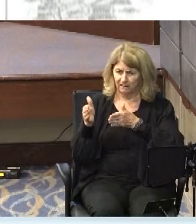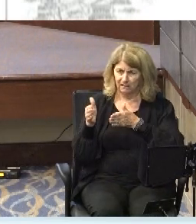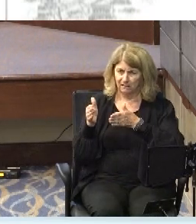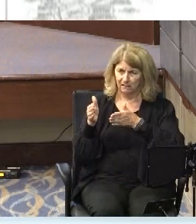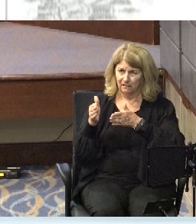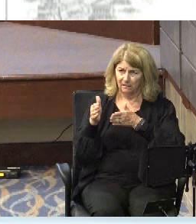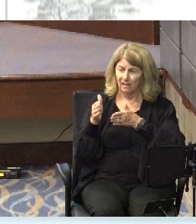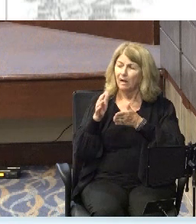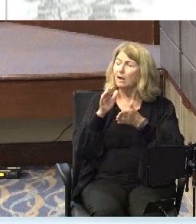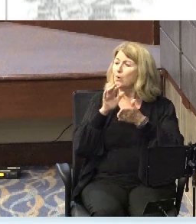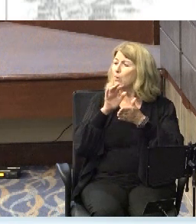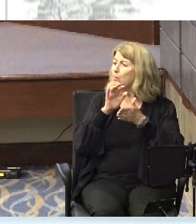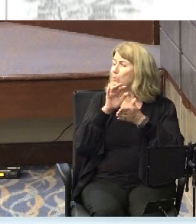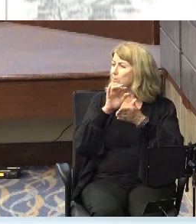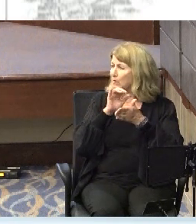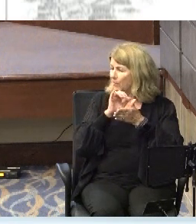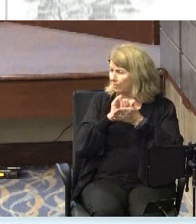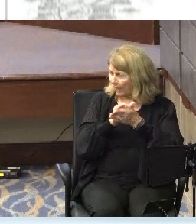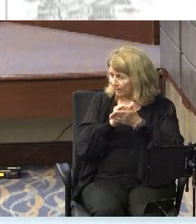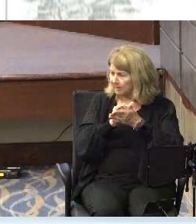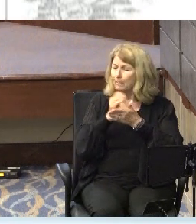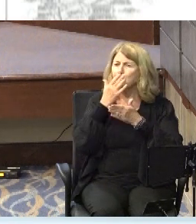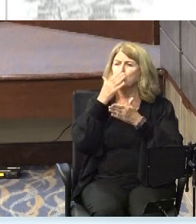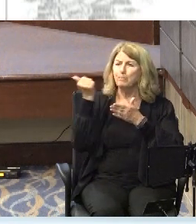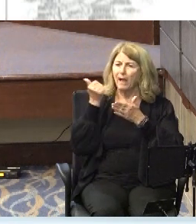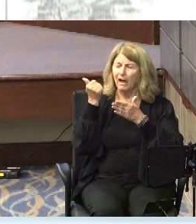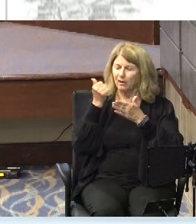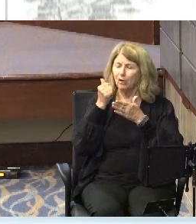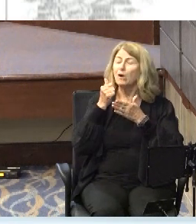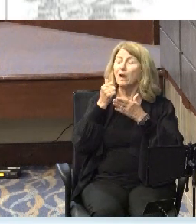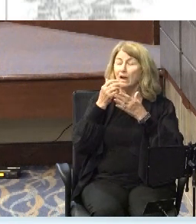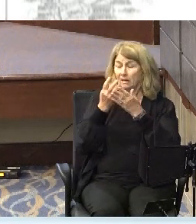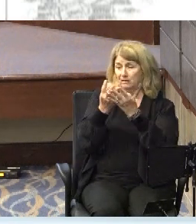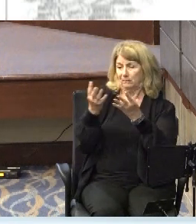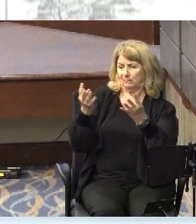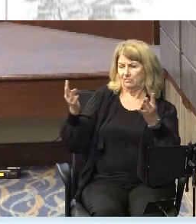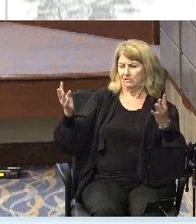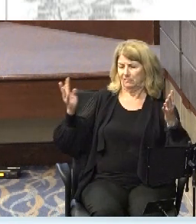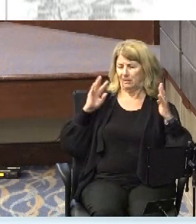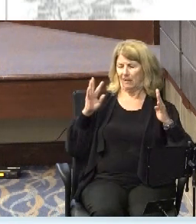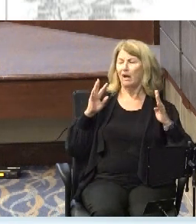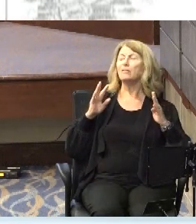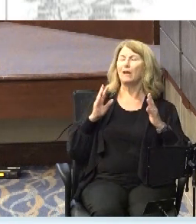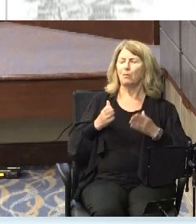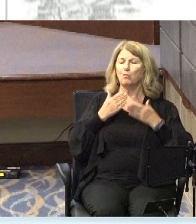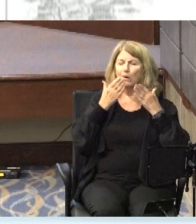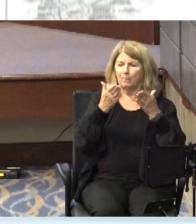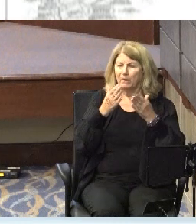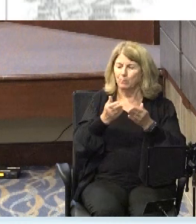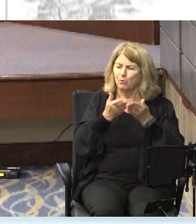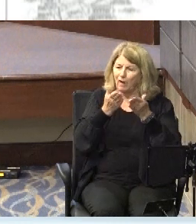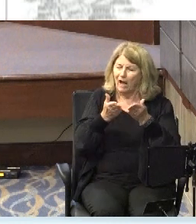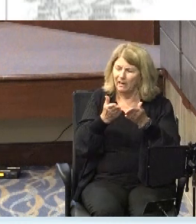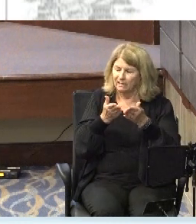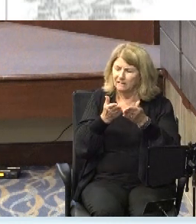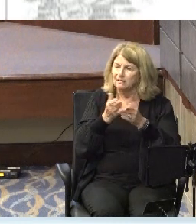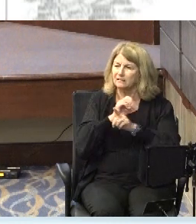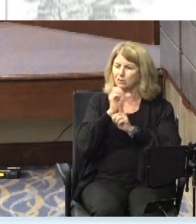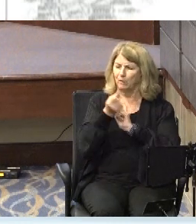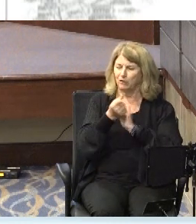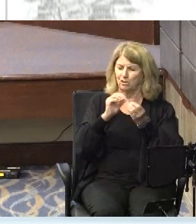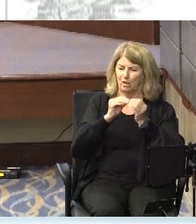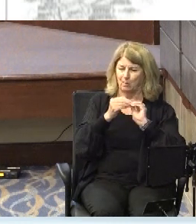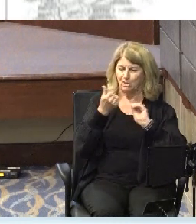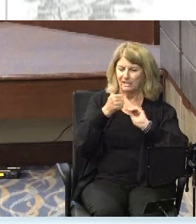with changes that are intended to provide better screening of the facility. Based on these changes, staff does recommend revising condition number 10